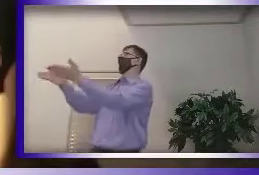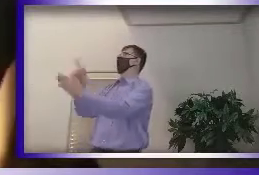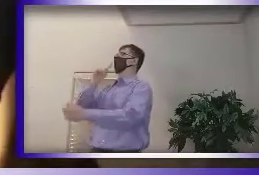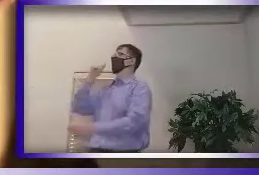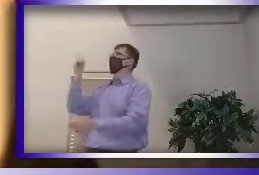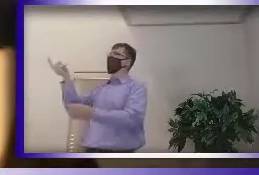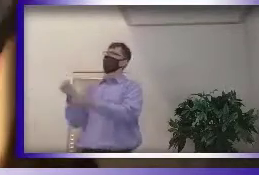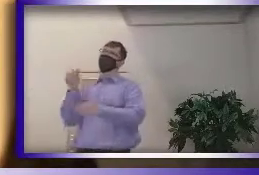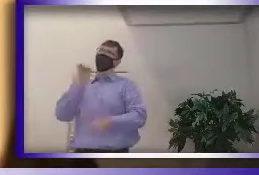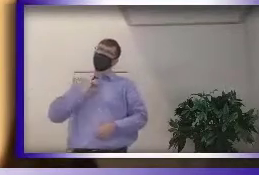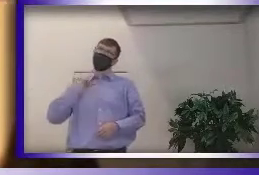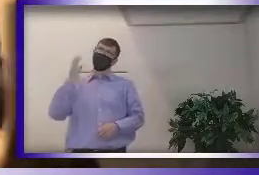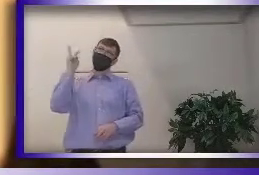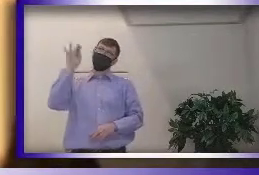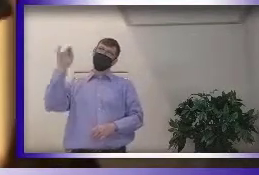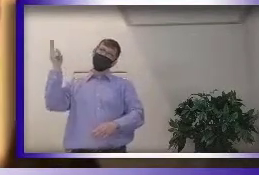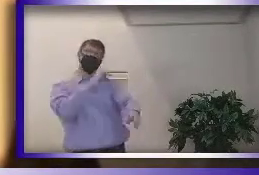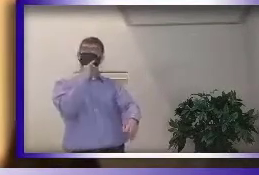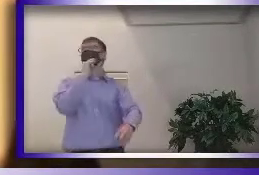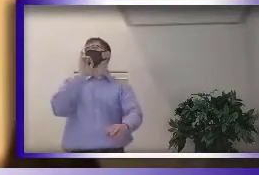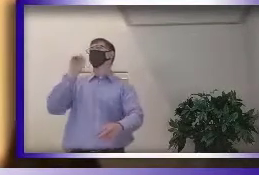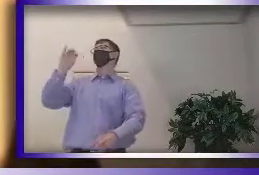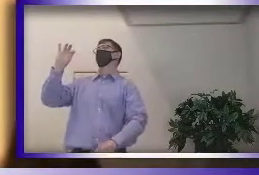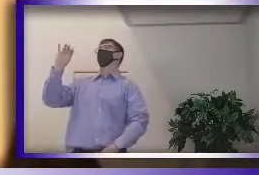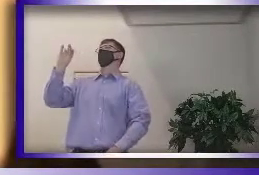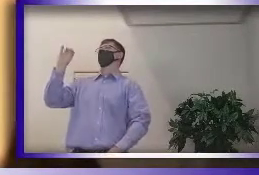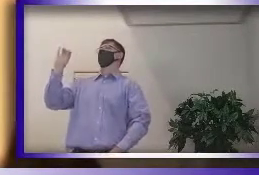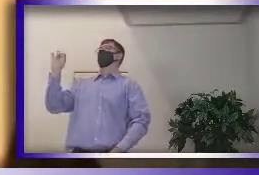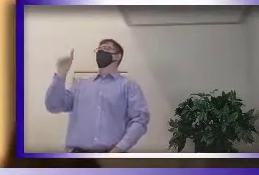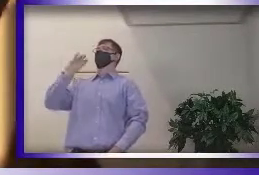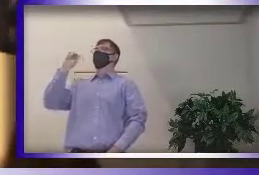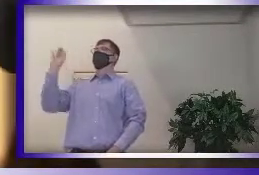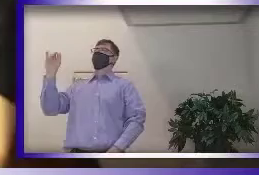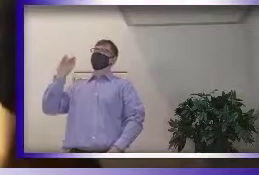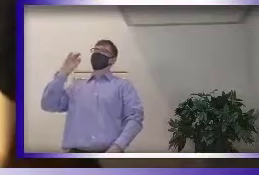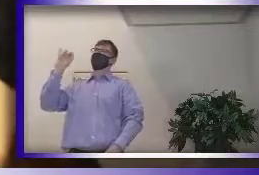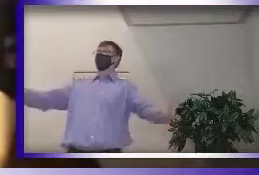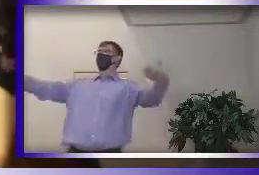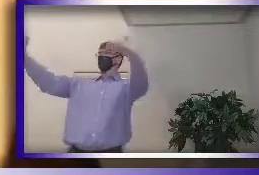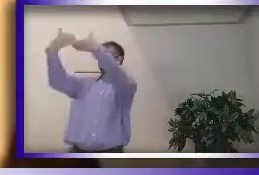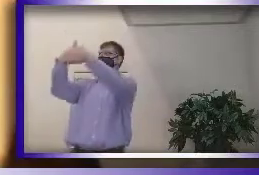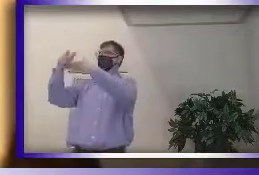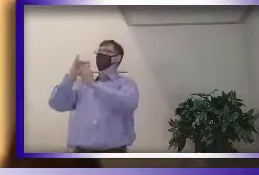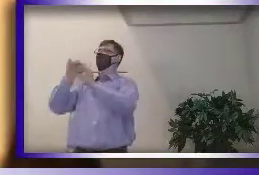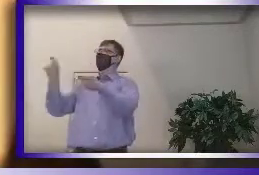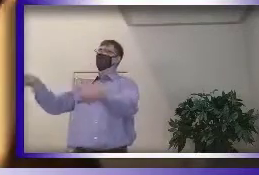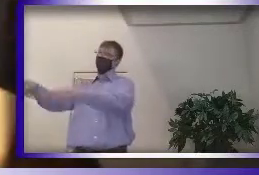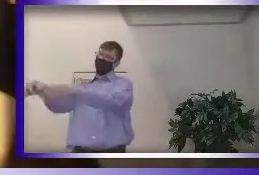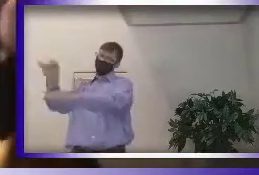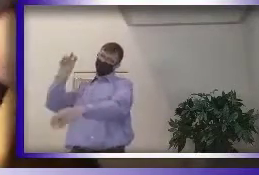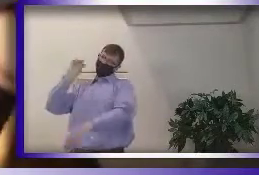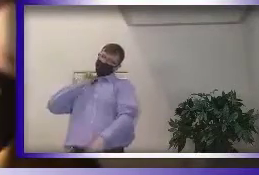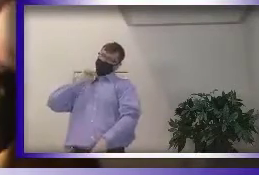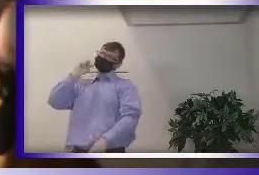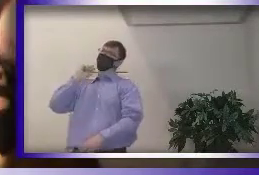alphabet, and therefore I get called on sooner when things had to be done. Yes, I went to Catholic school. Everything was